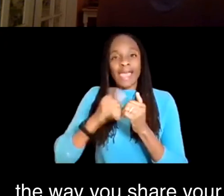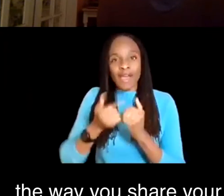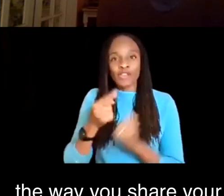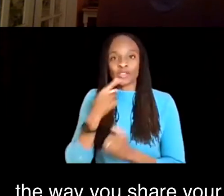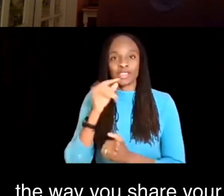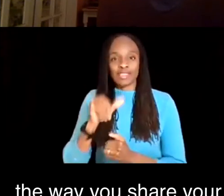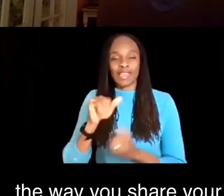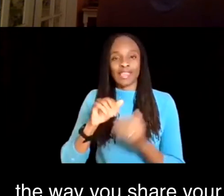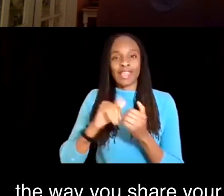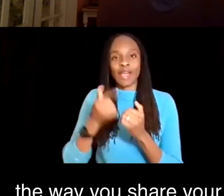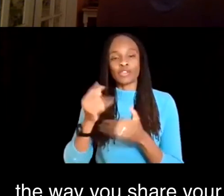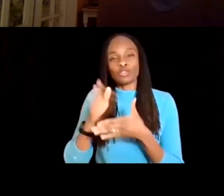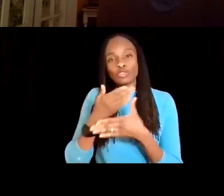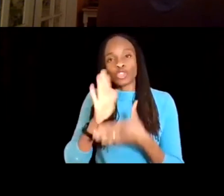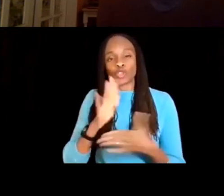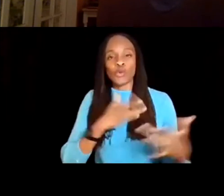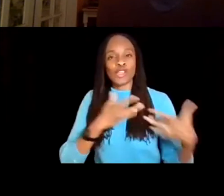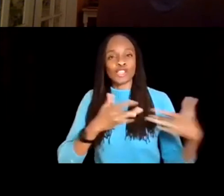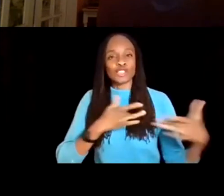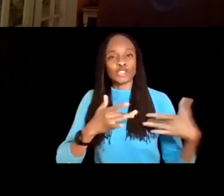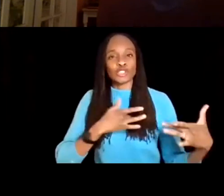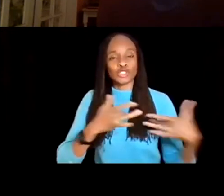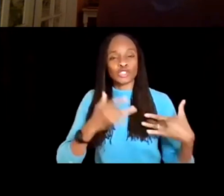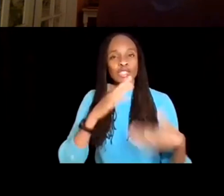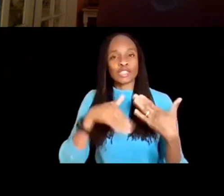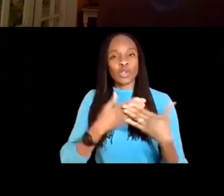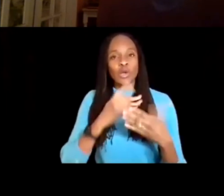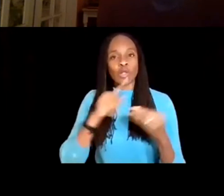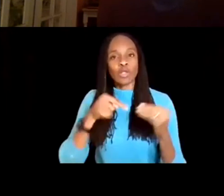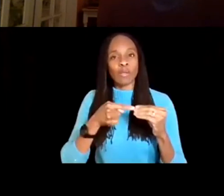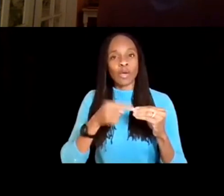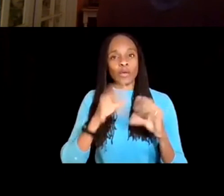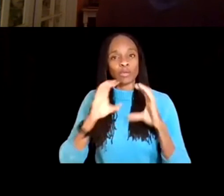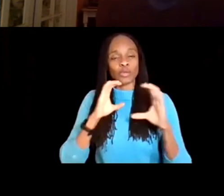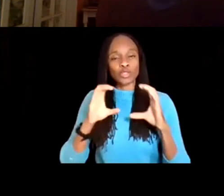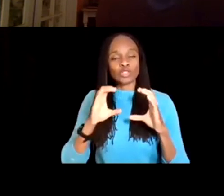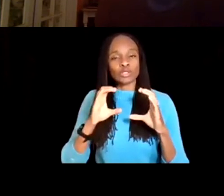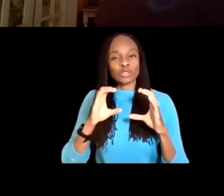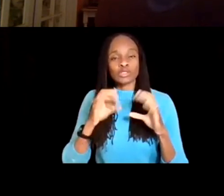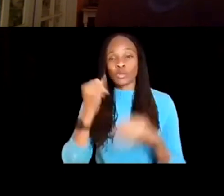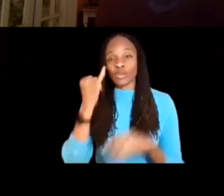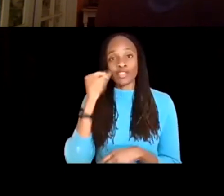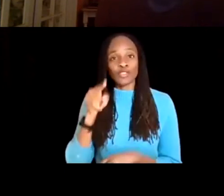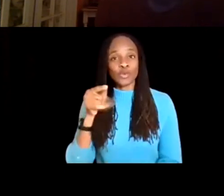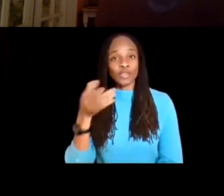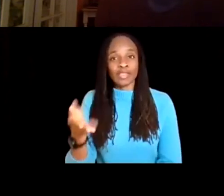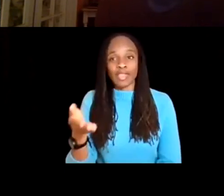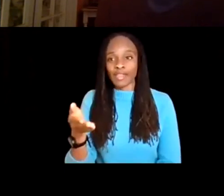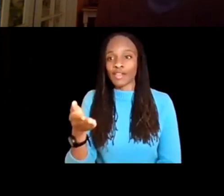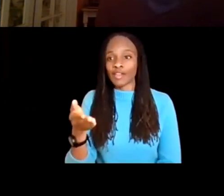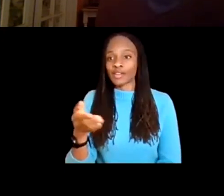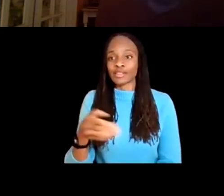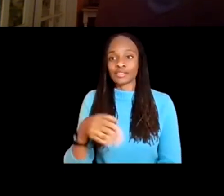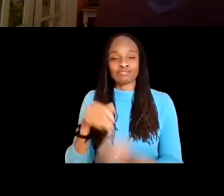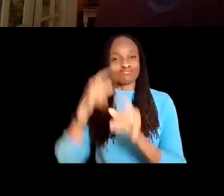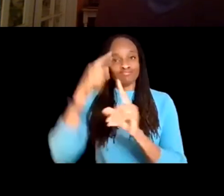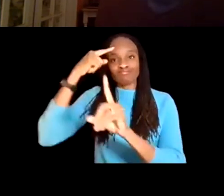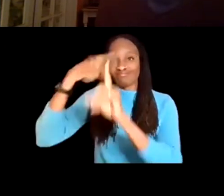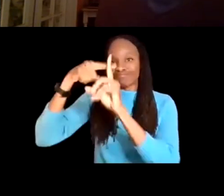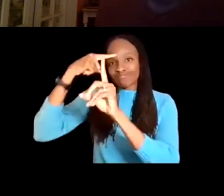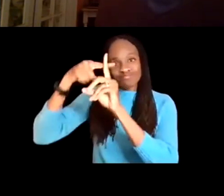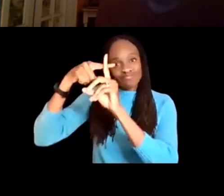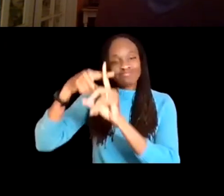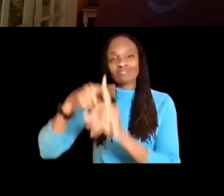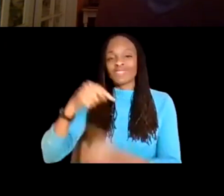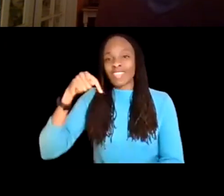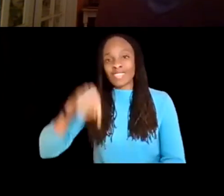share your concerns and whatnot, it's all about, you know, communication. So as long as you are there, be positive minded. This is what we need,